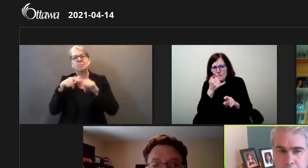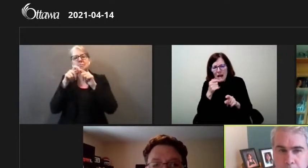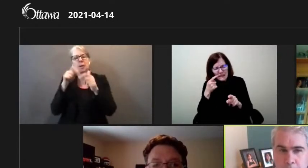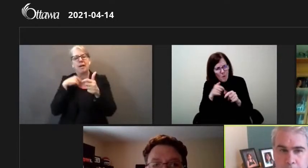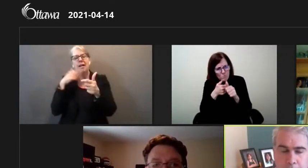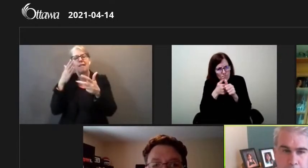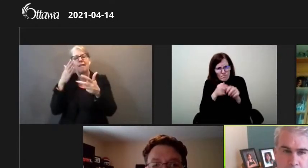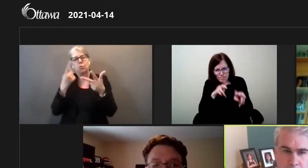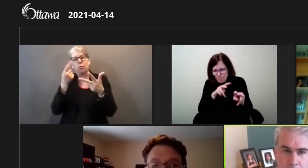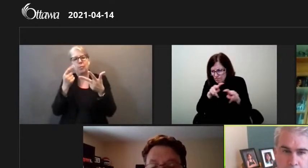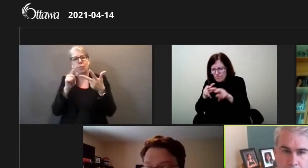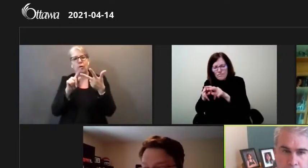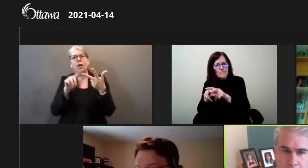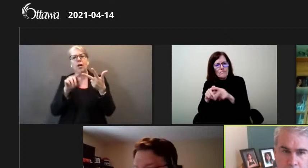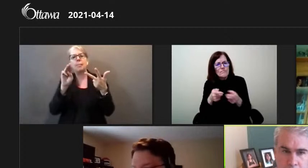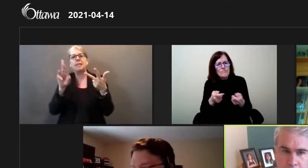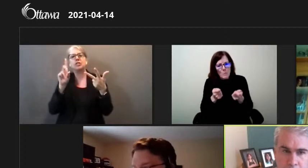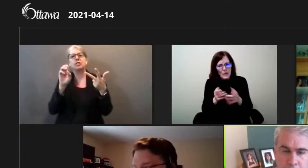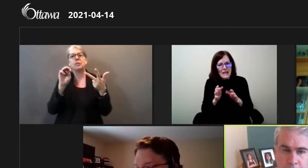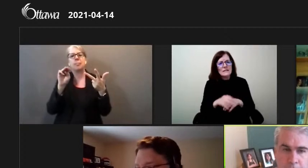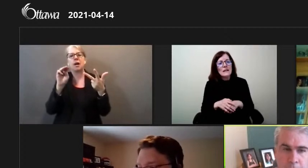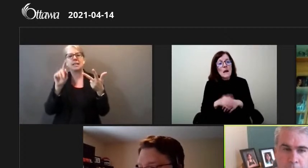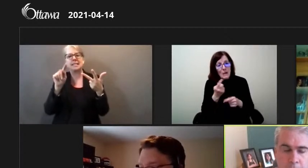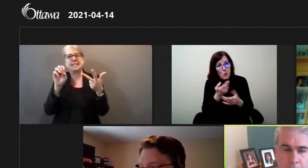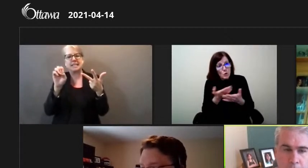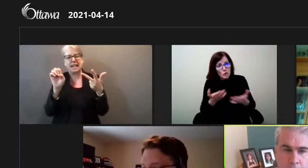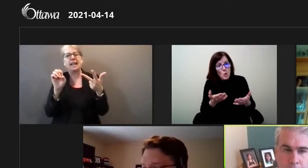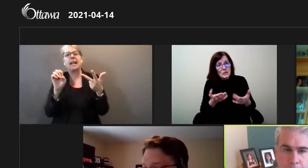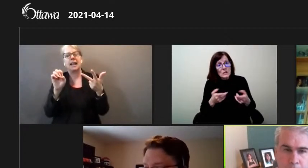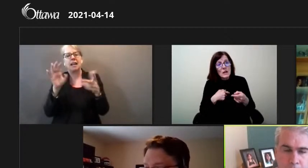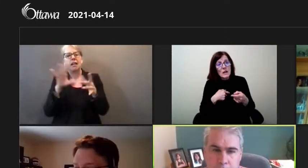Mr. DeMonte could just comment on